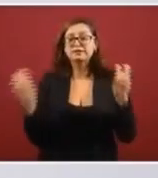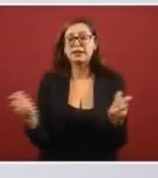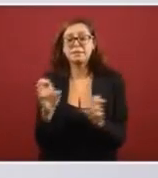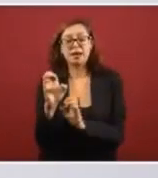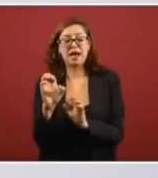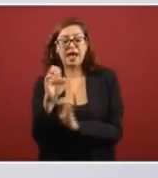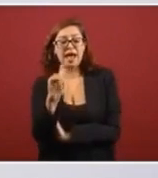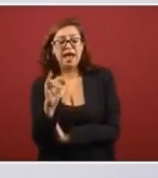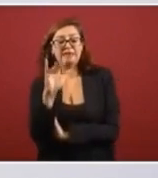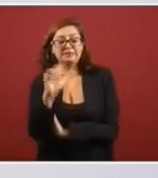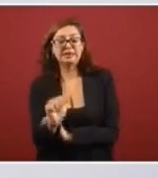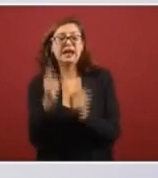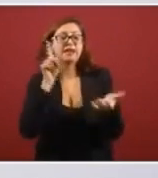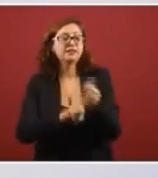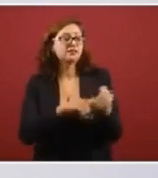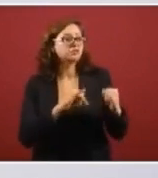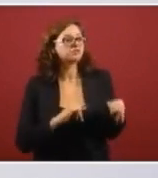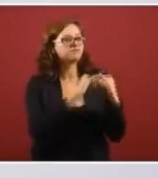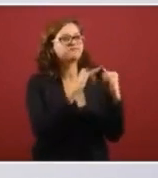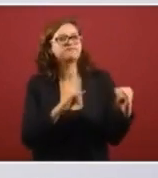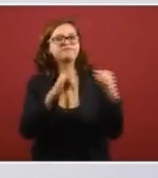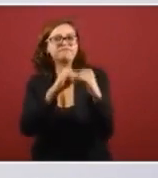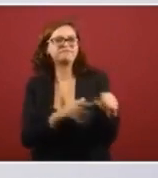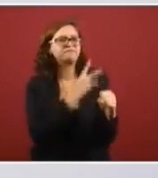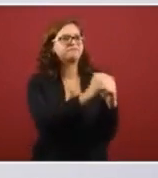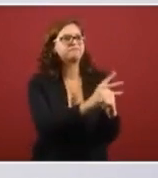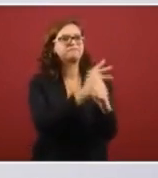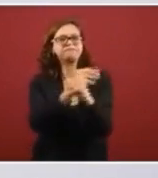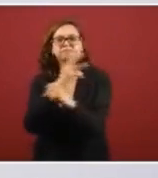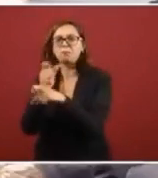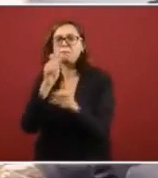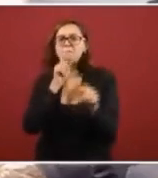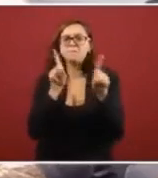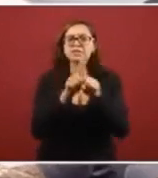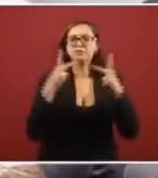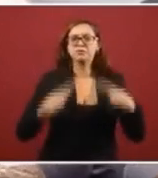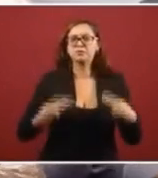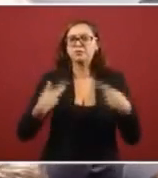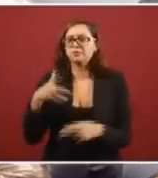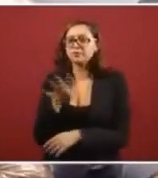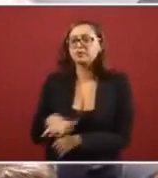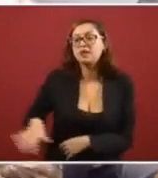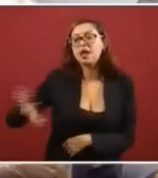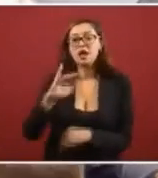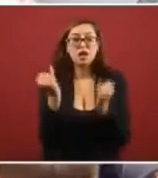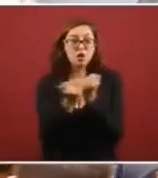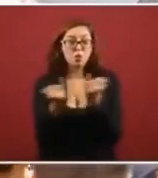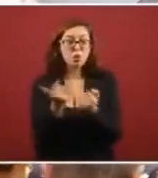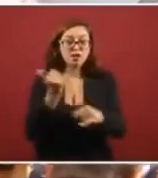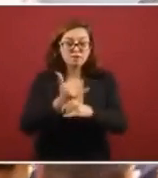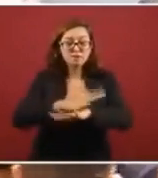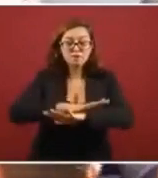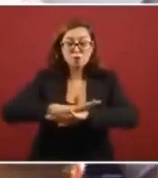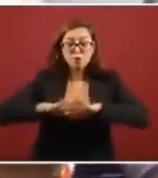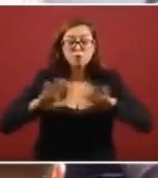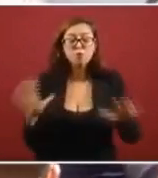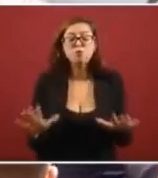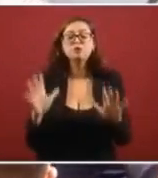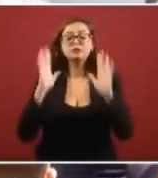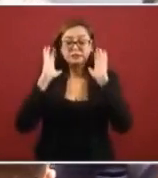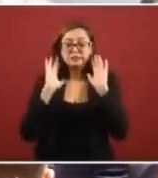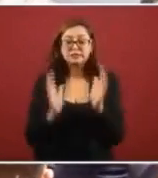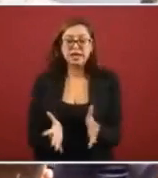generation of institutions in society and I'm also informing you that we have